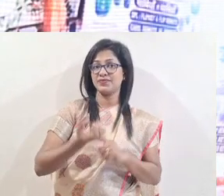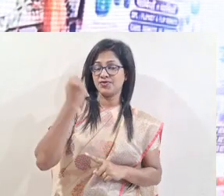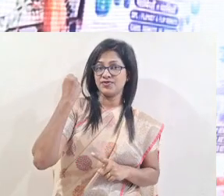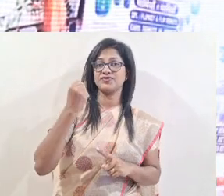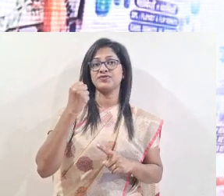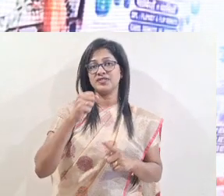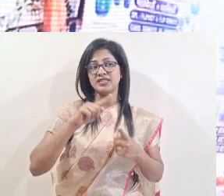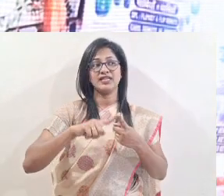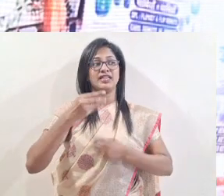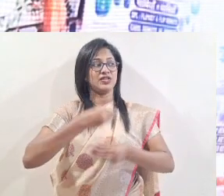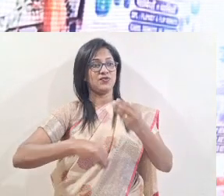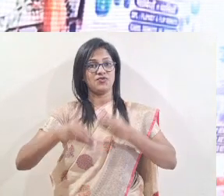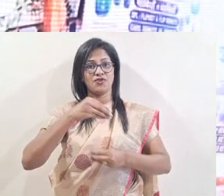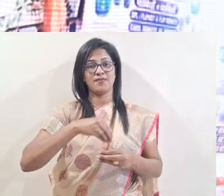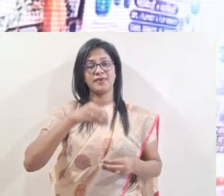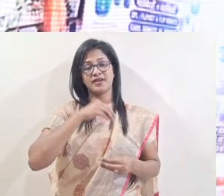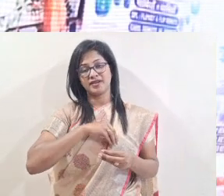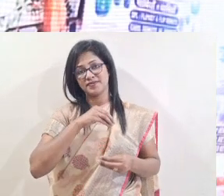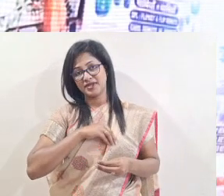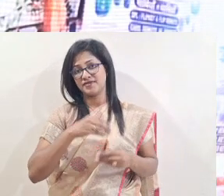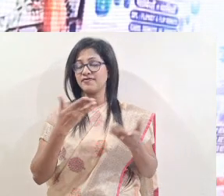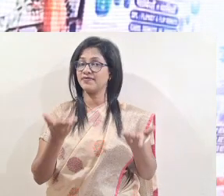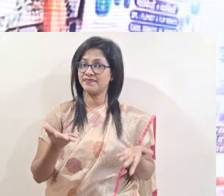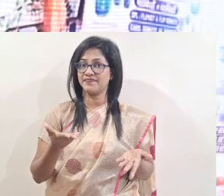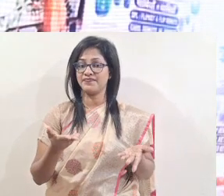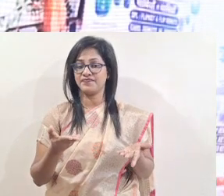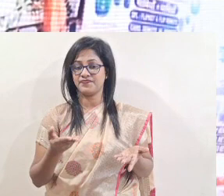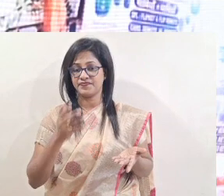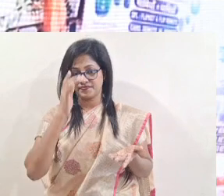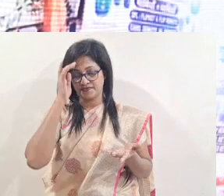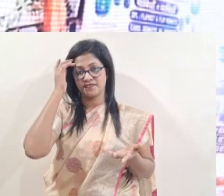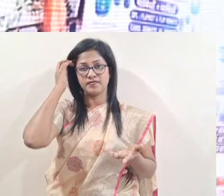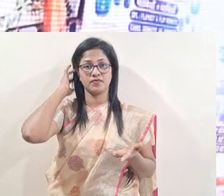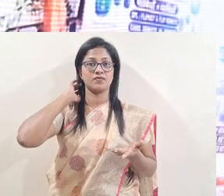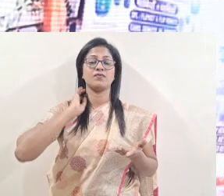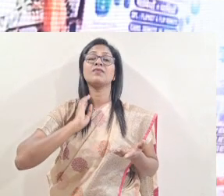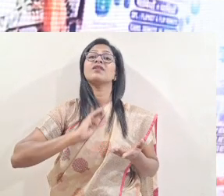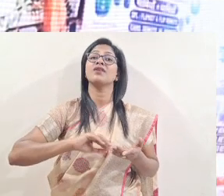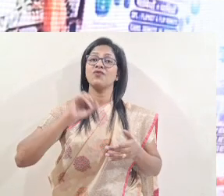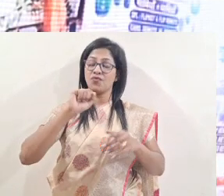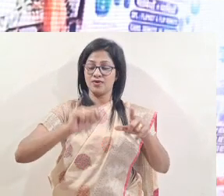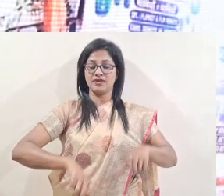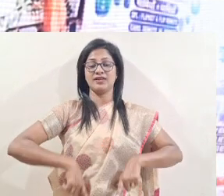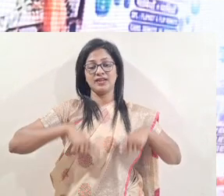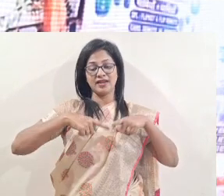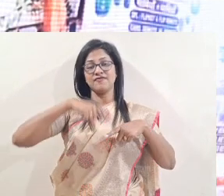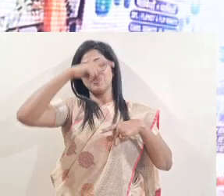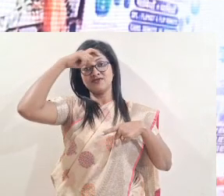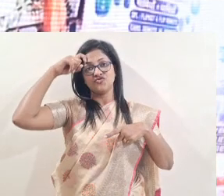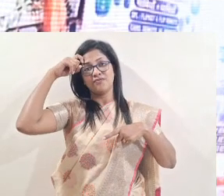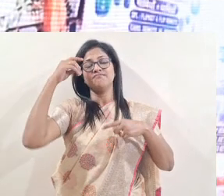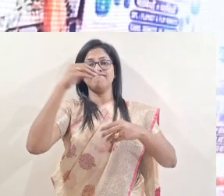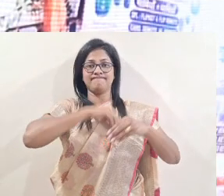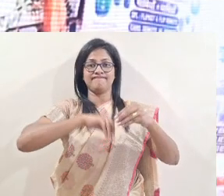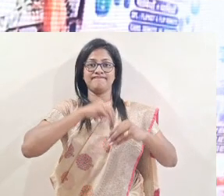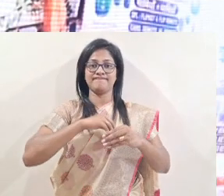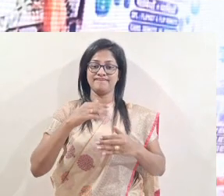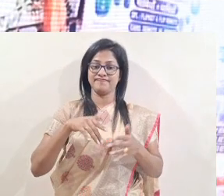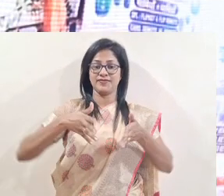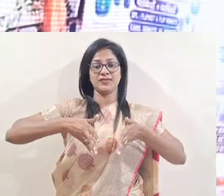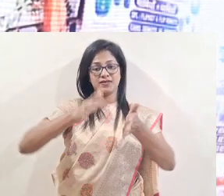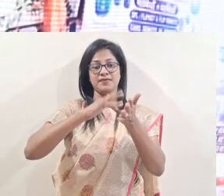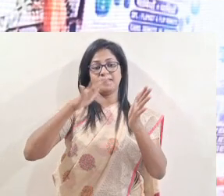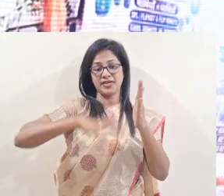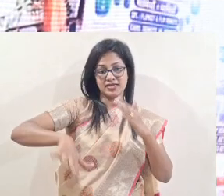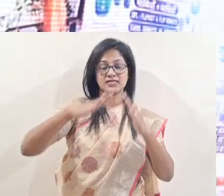economic benefit. They are getting the opportunities to earn their livelihood from these streets. So this residential sector as well as